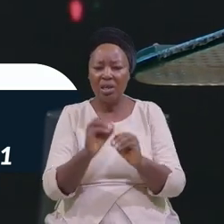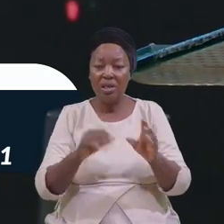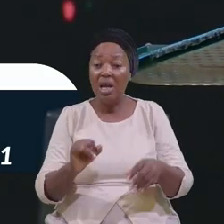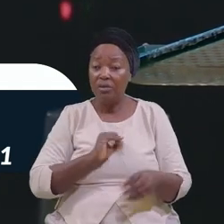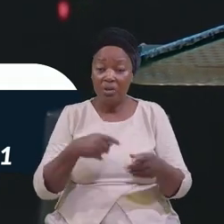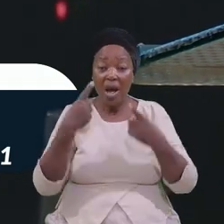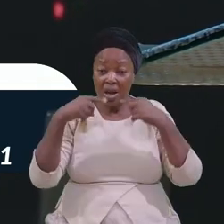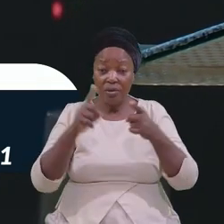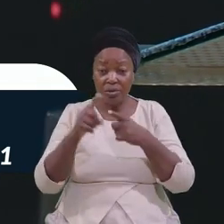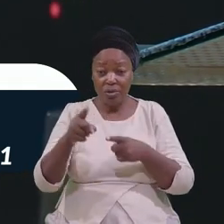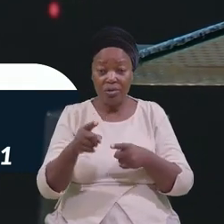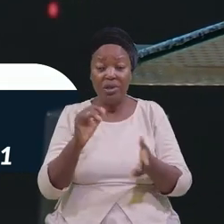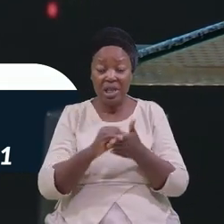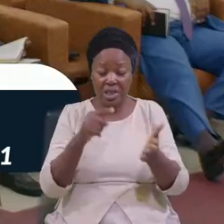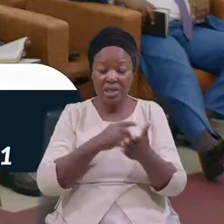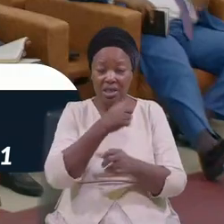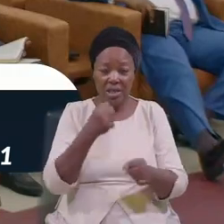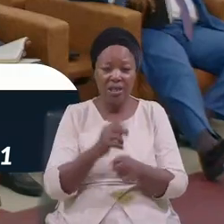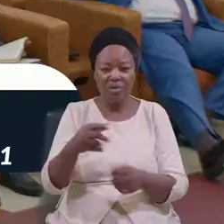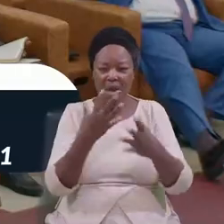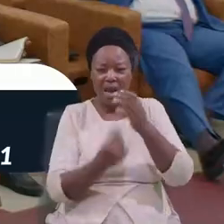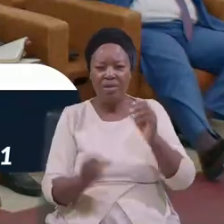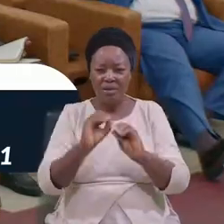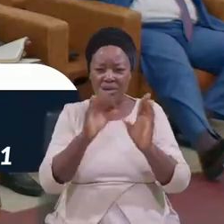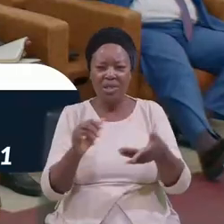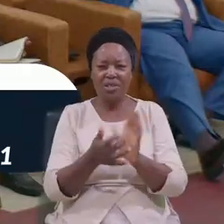this year you will lack nothing?